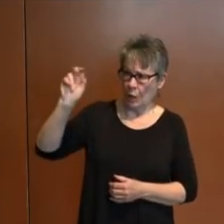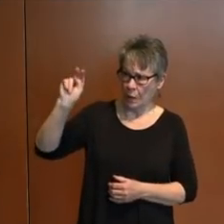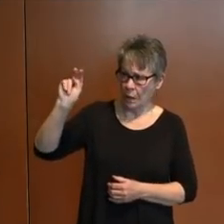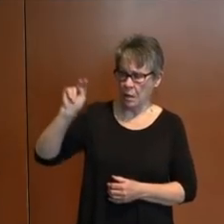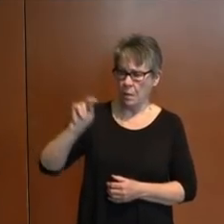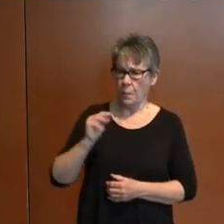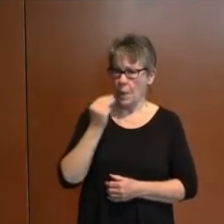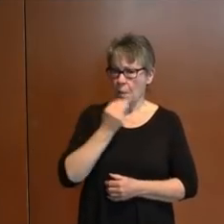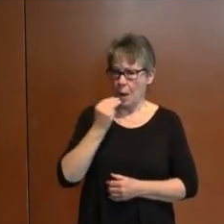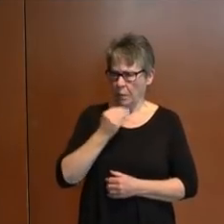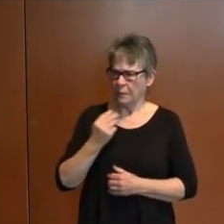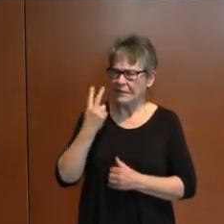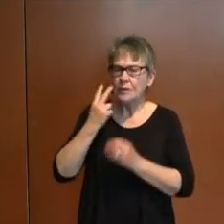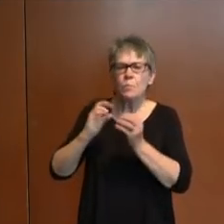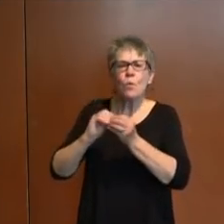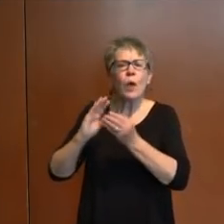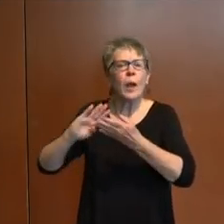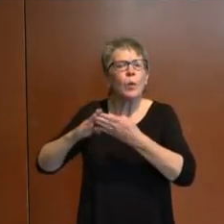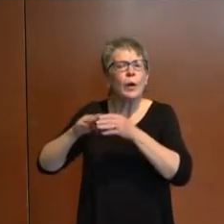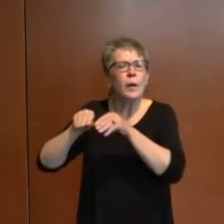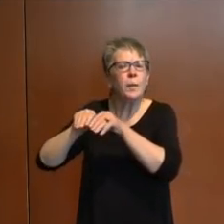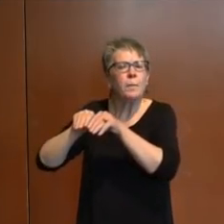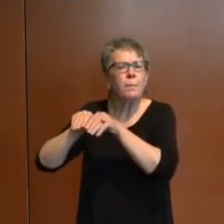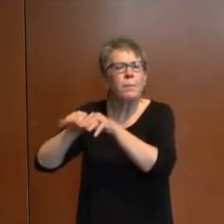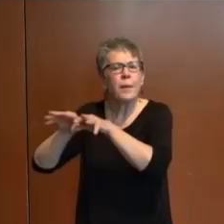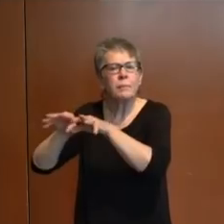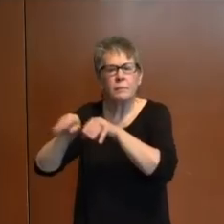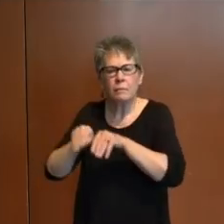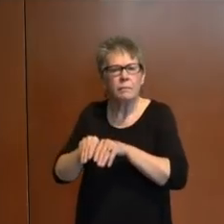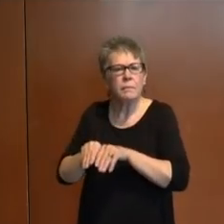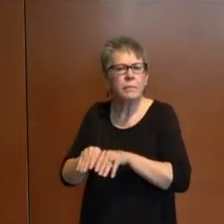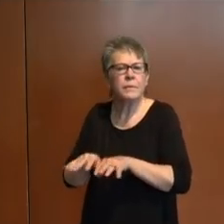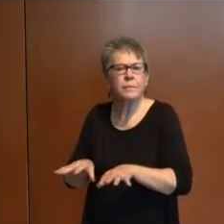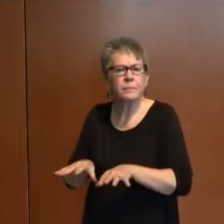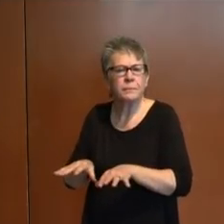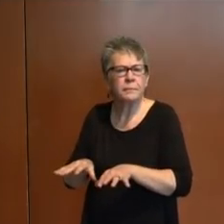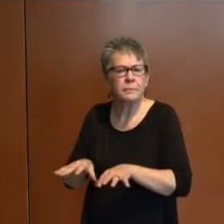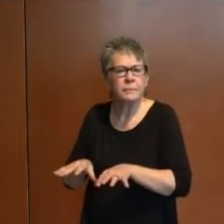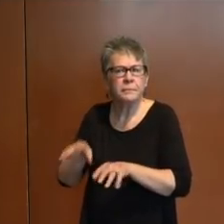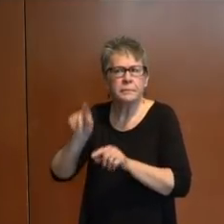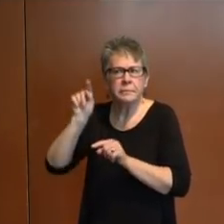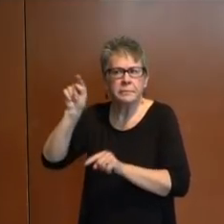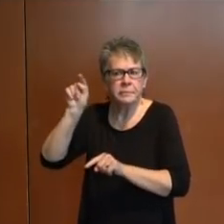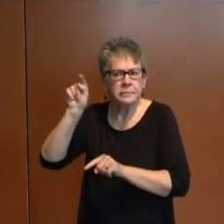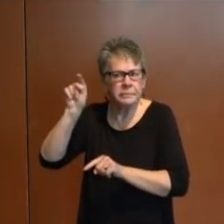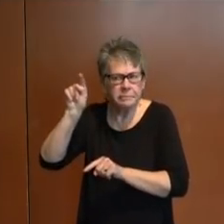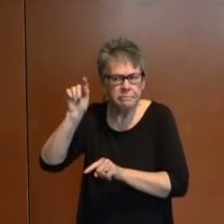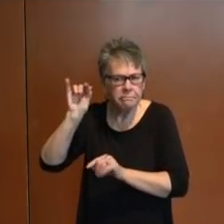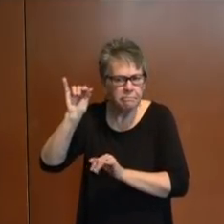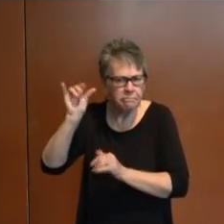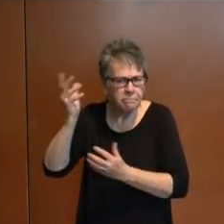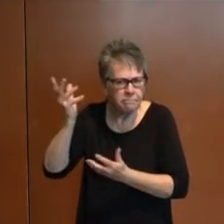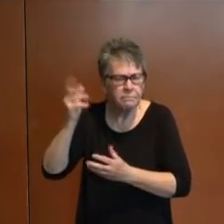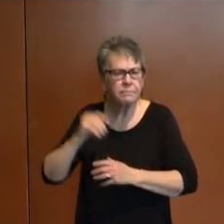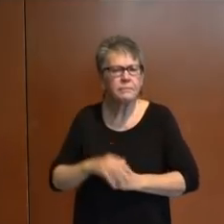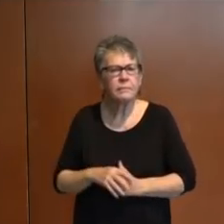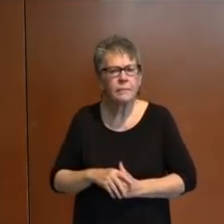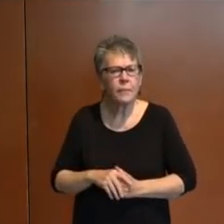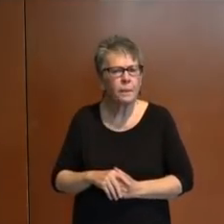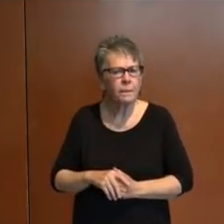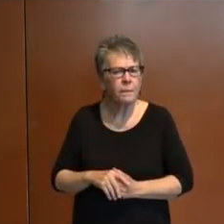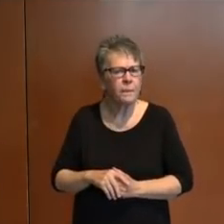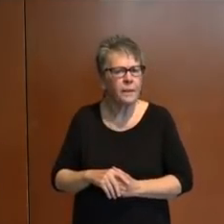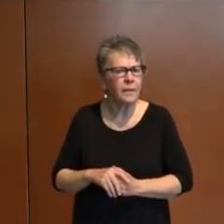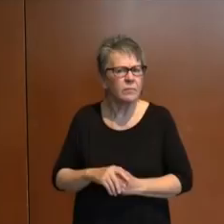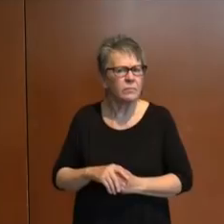who come into communities where there's a lot of widespread community transmission,